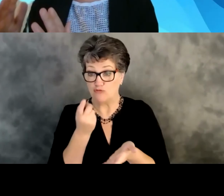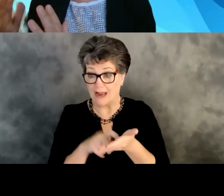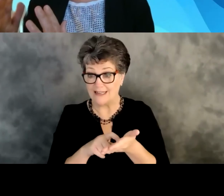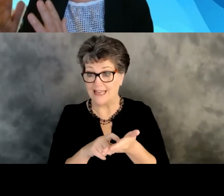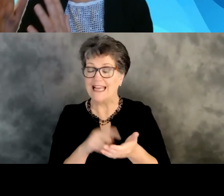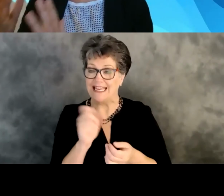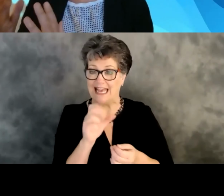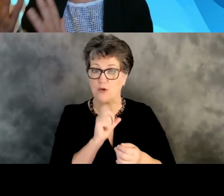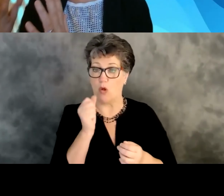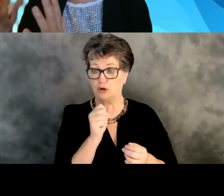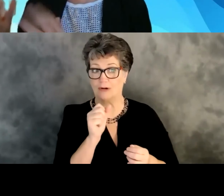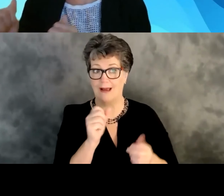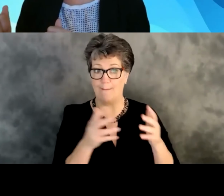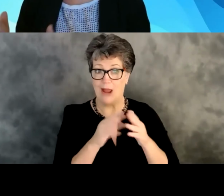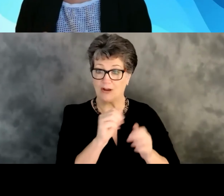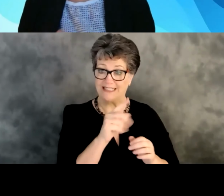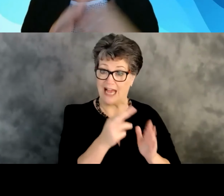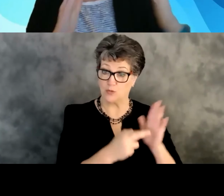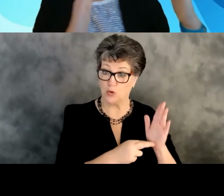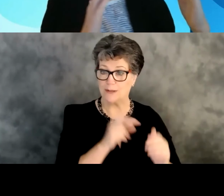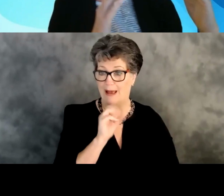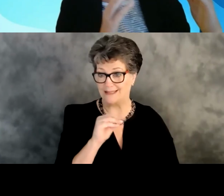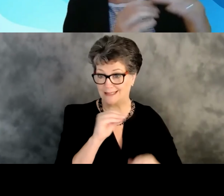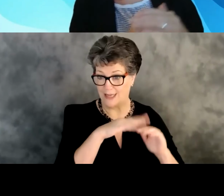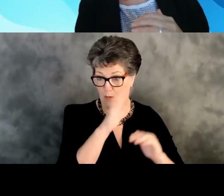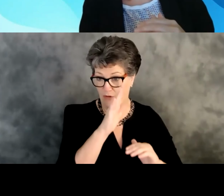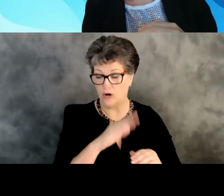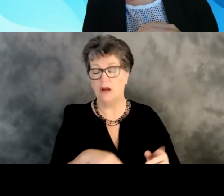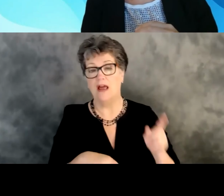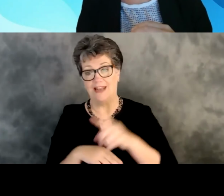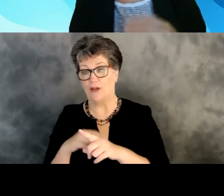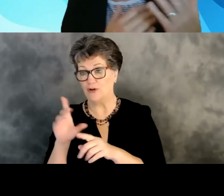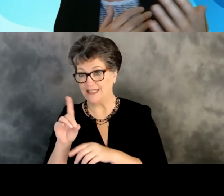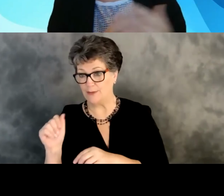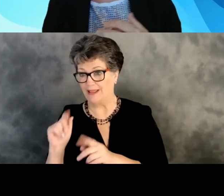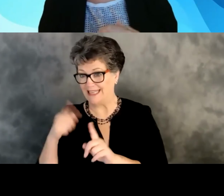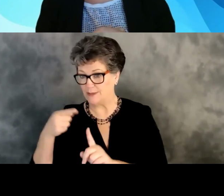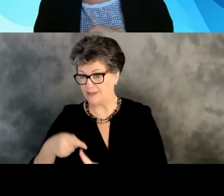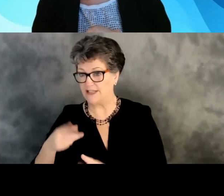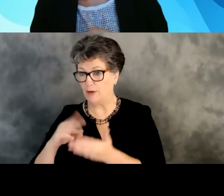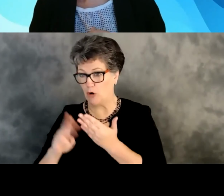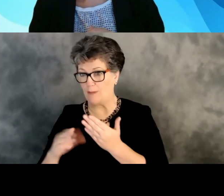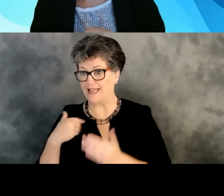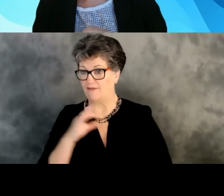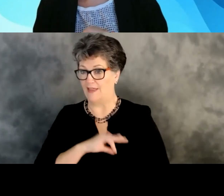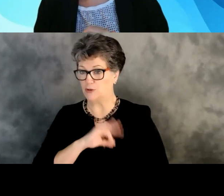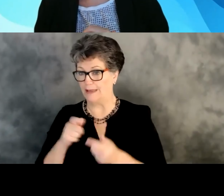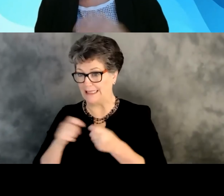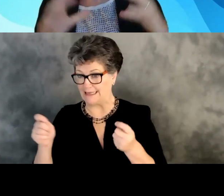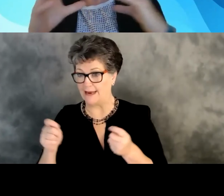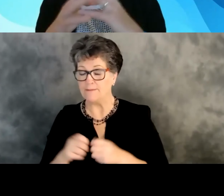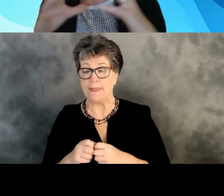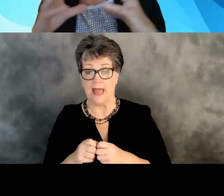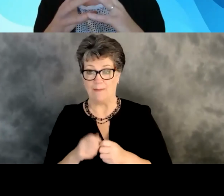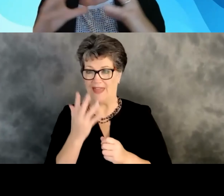there are Older Americans Act rules about 60, and there are some disability specific programs that have eligibility tied to disability. But that's